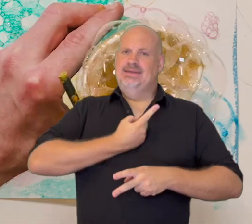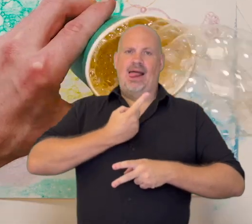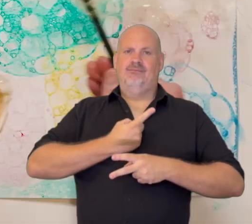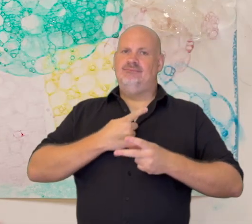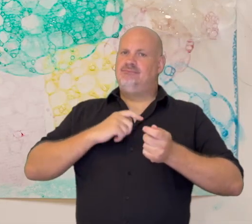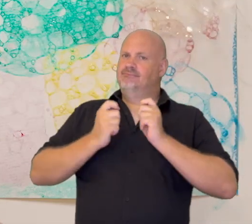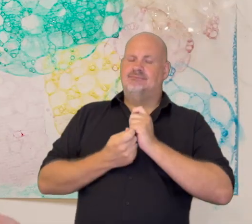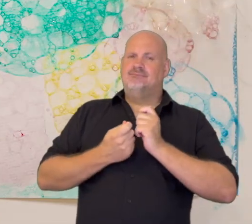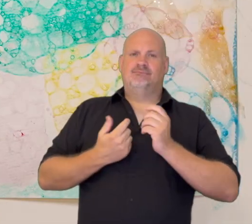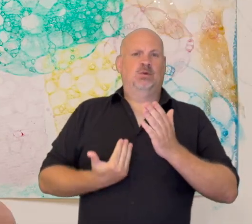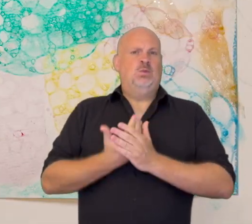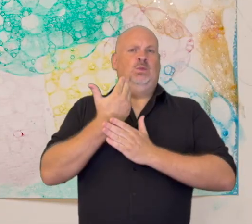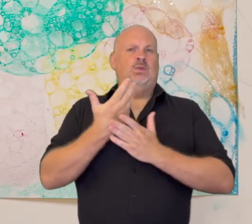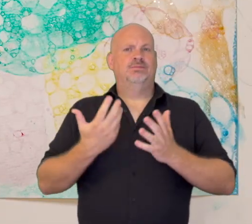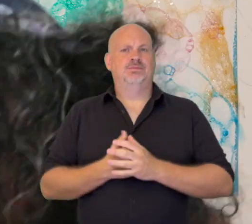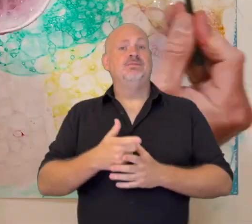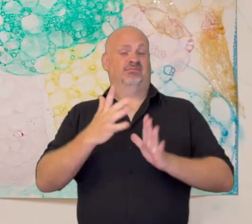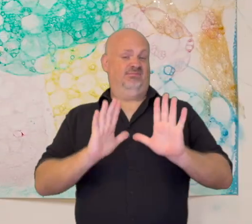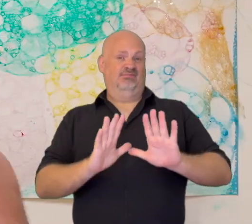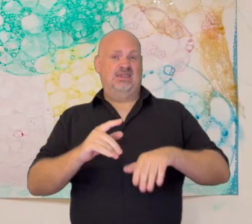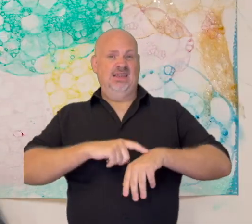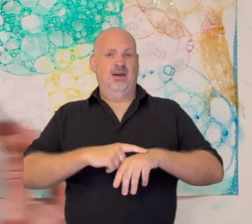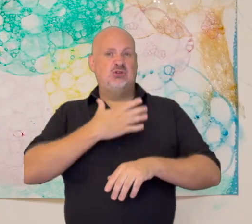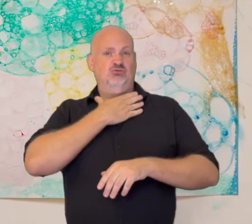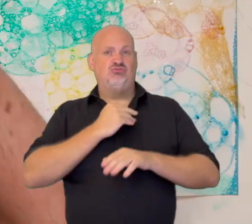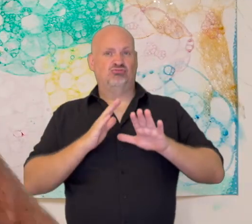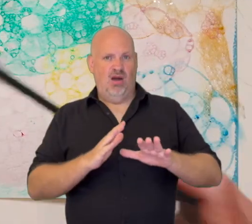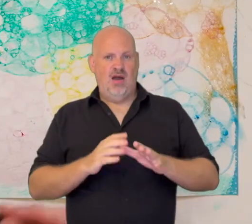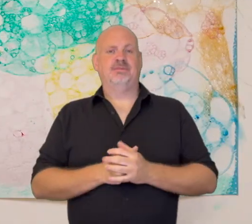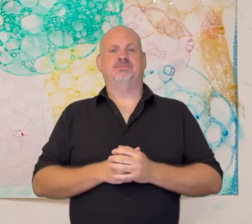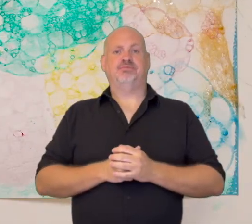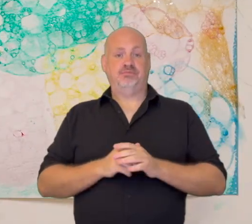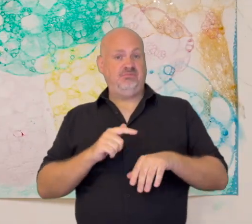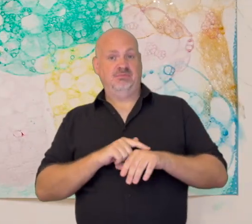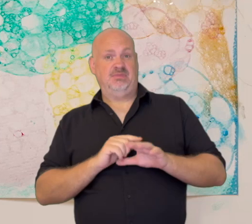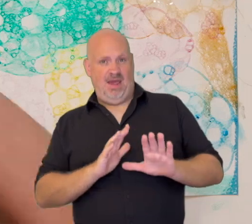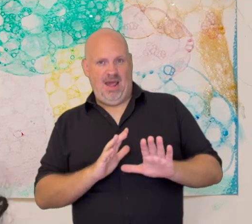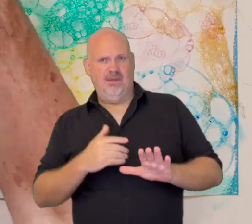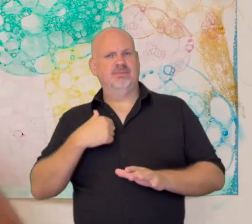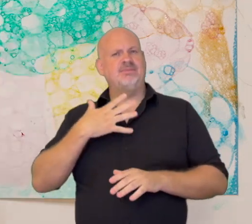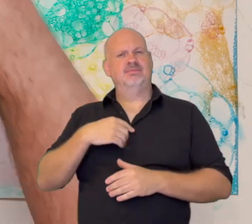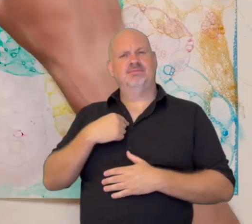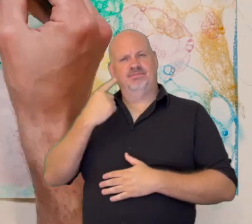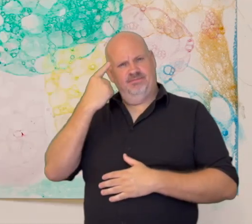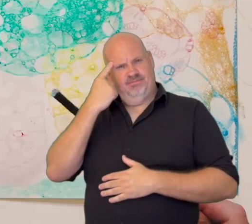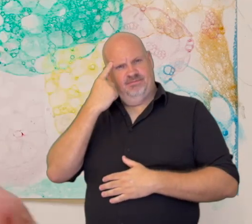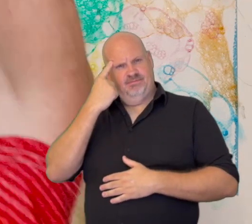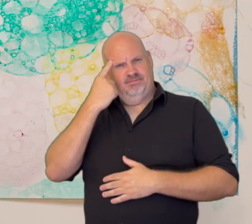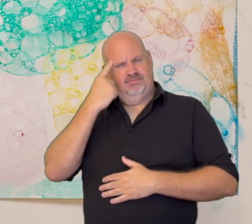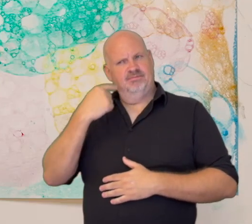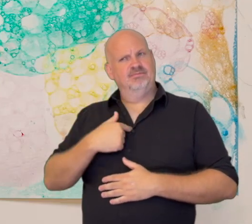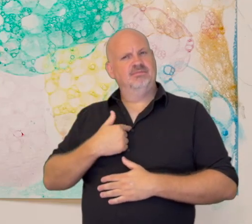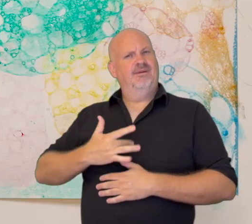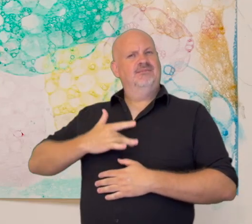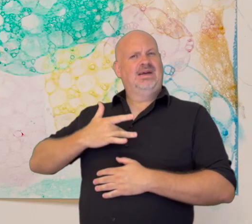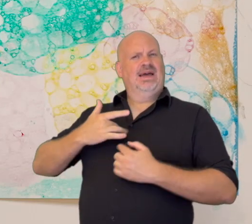Now we're going to need some time for this to dry, and in that time I want you to think about what sort of feelings have come